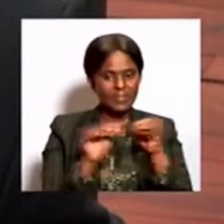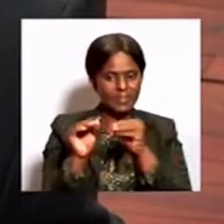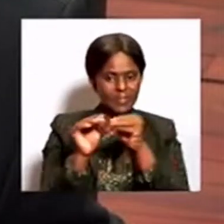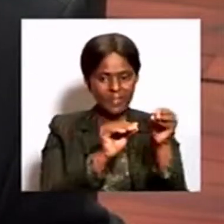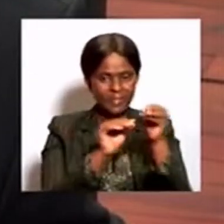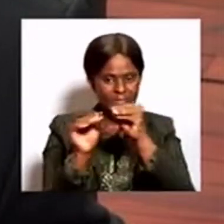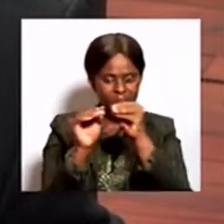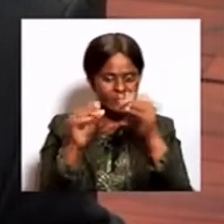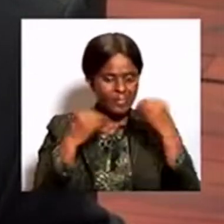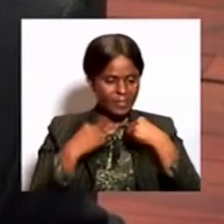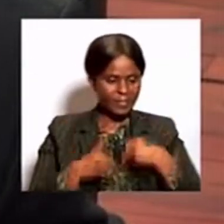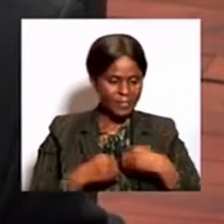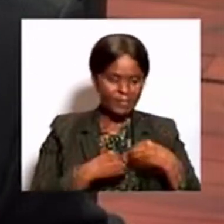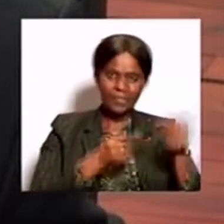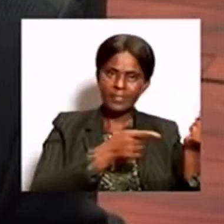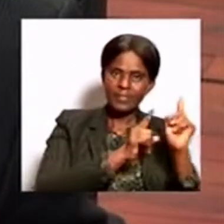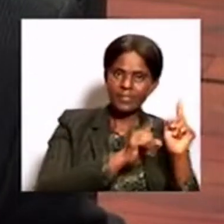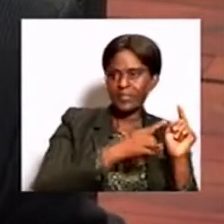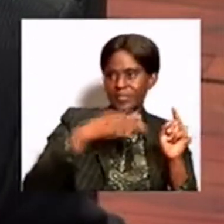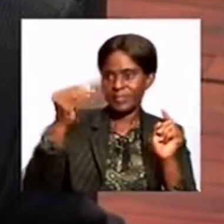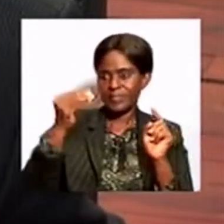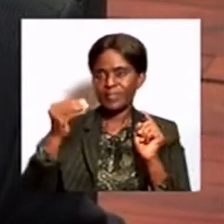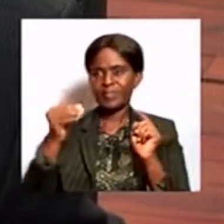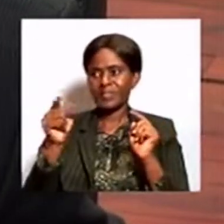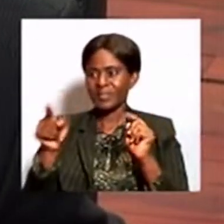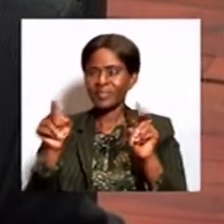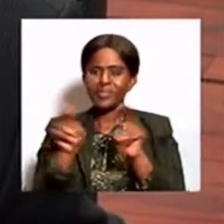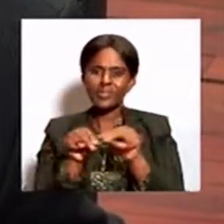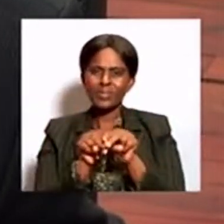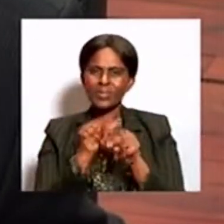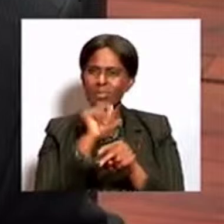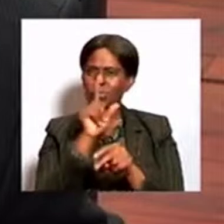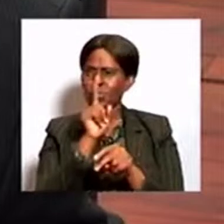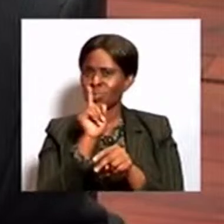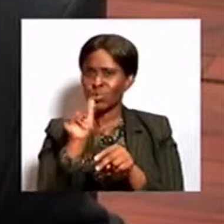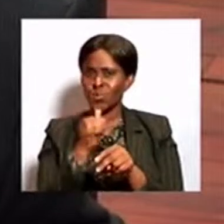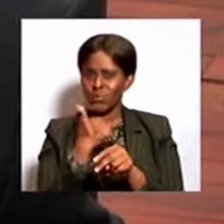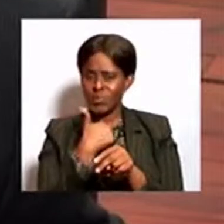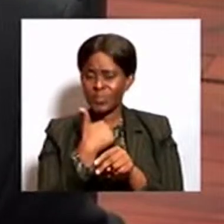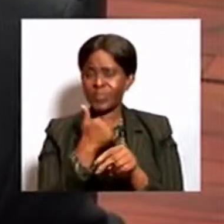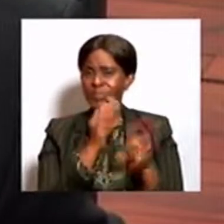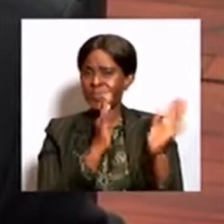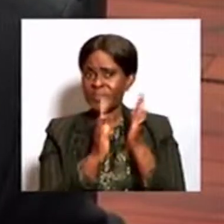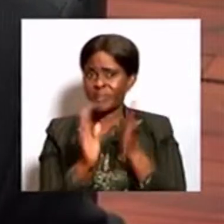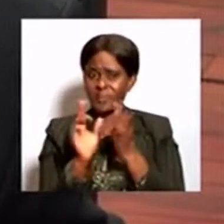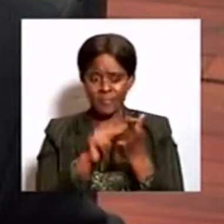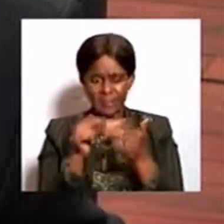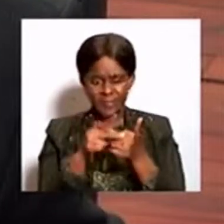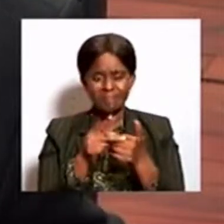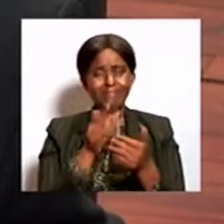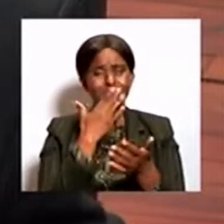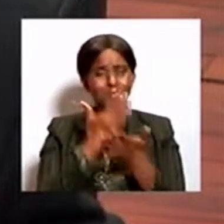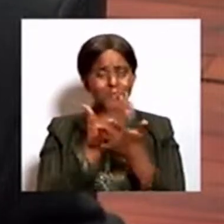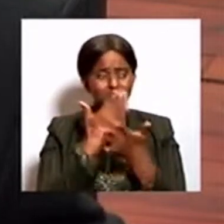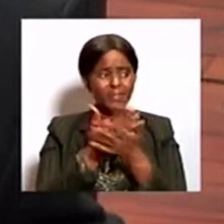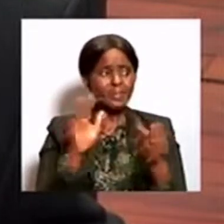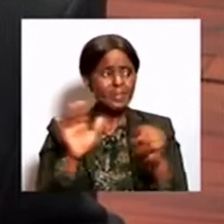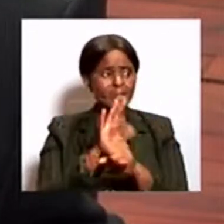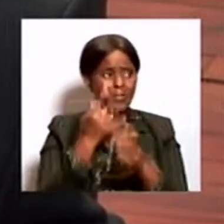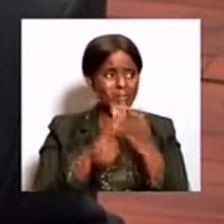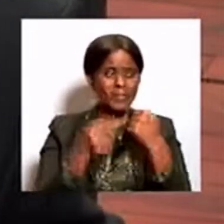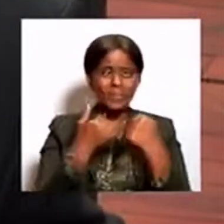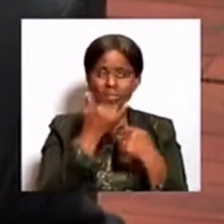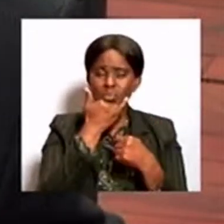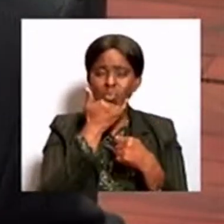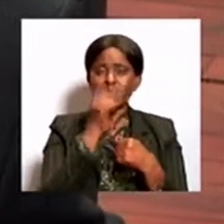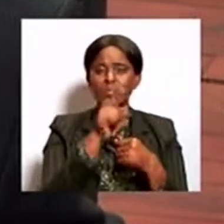mayor gets a vehicle, it goes like that. It is normal. Is it true? Do we have systems, robust systems, or what has gone